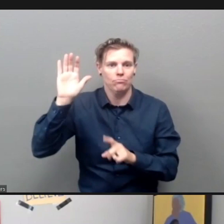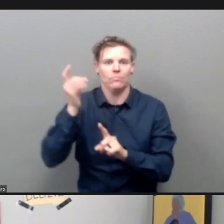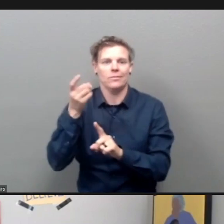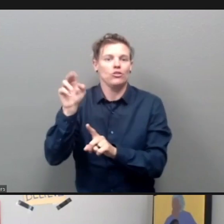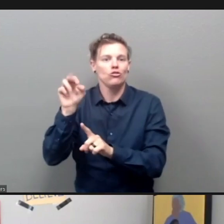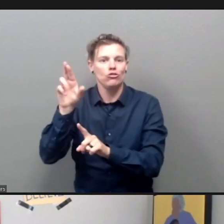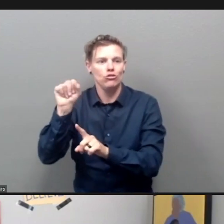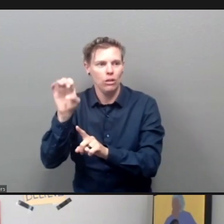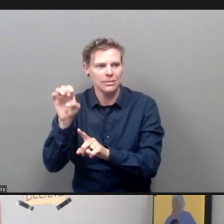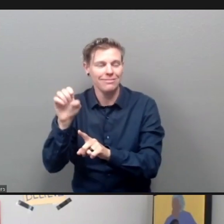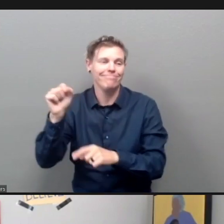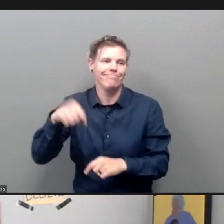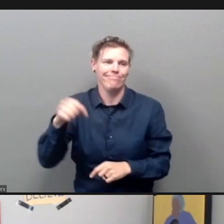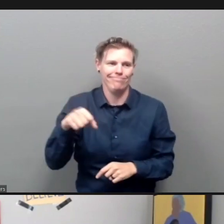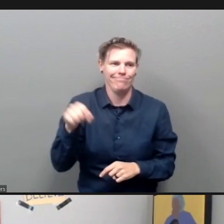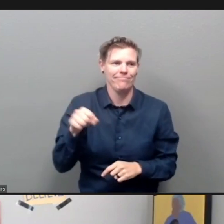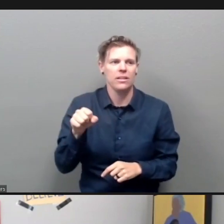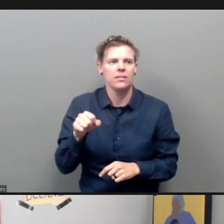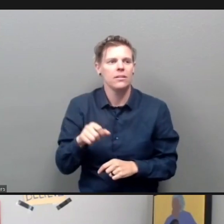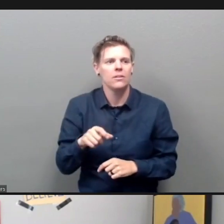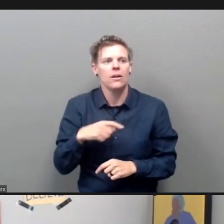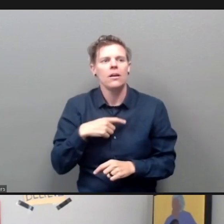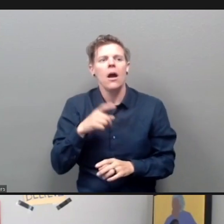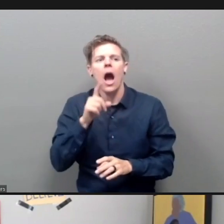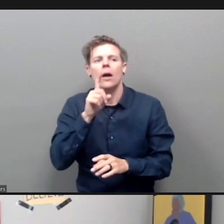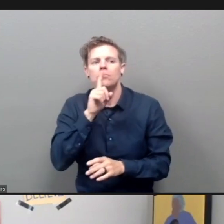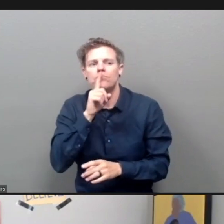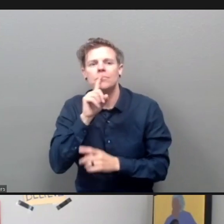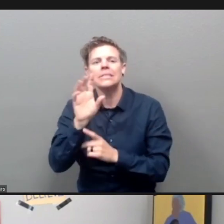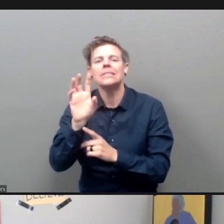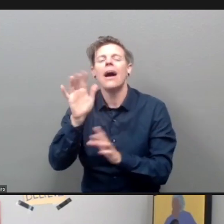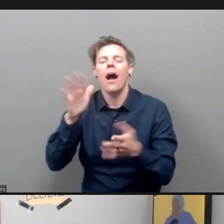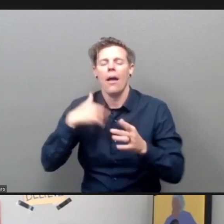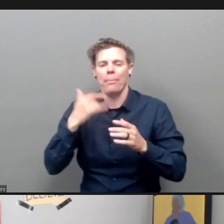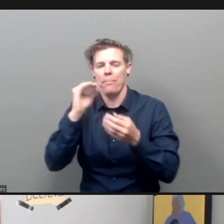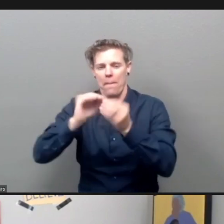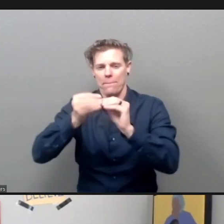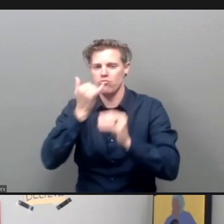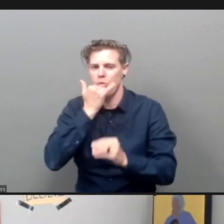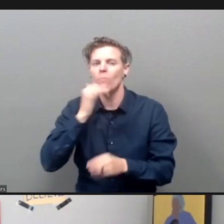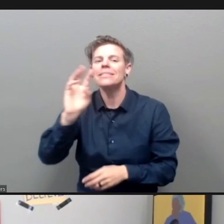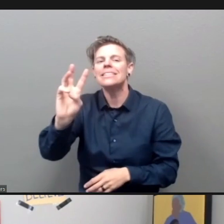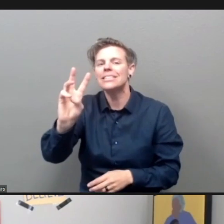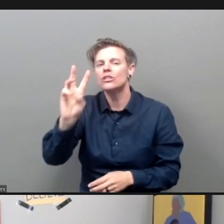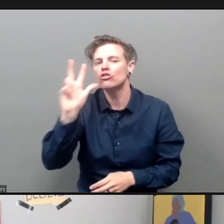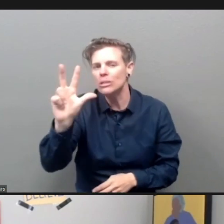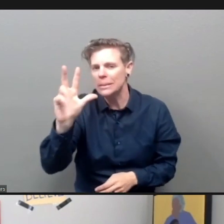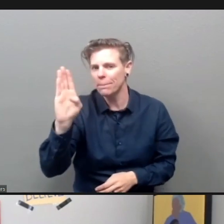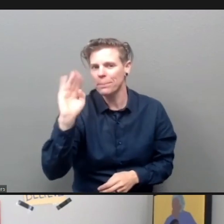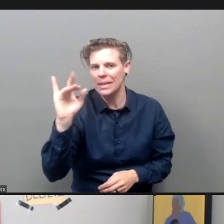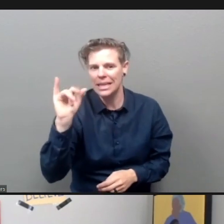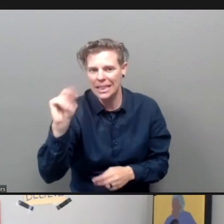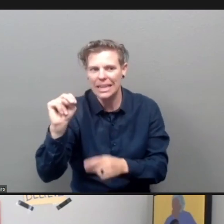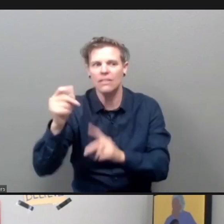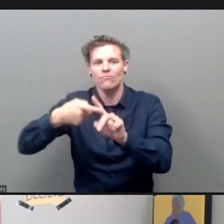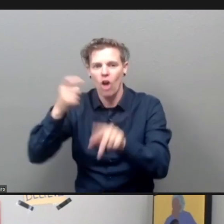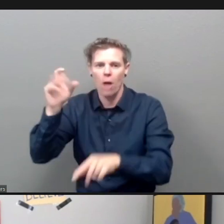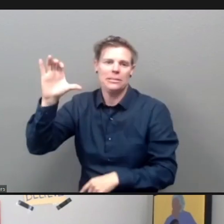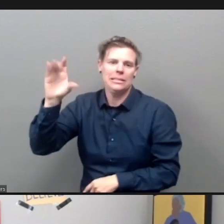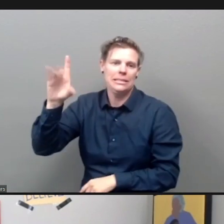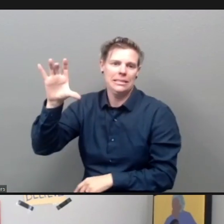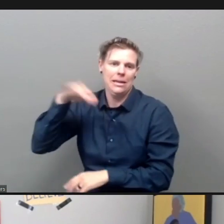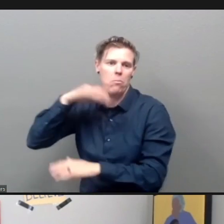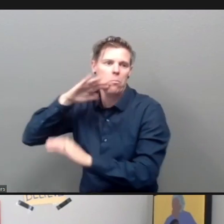$63 million from the CDC we're getting, and the grant is specifically for screening and